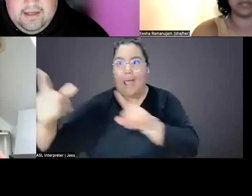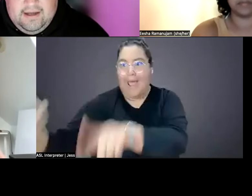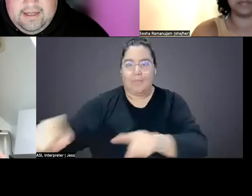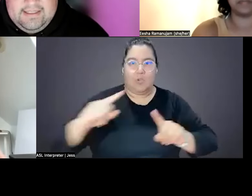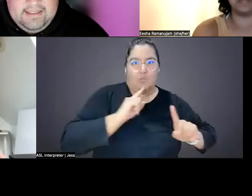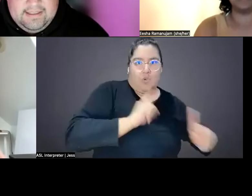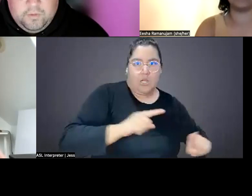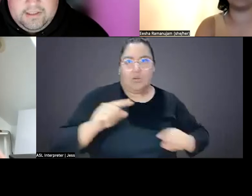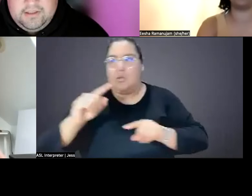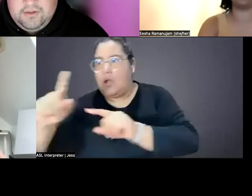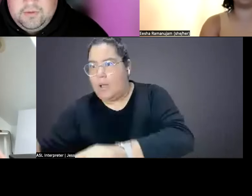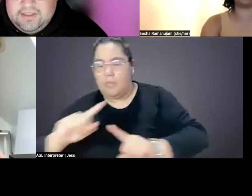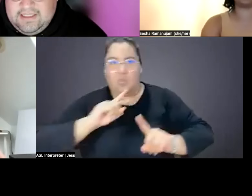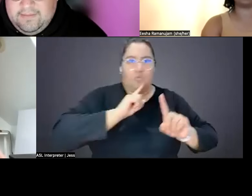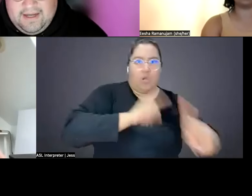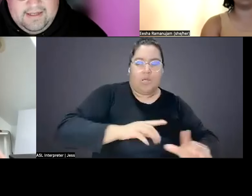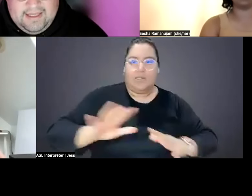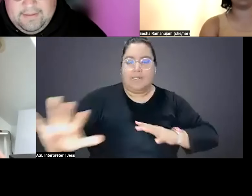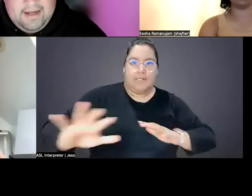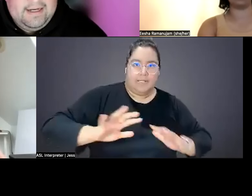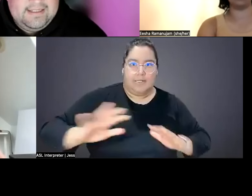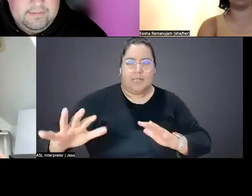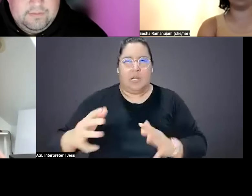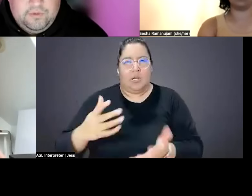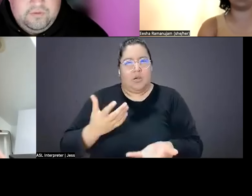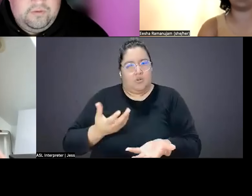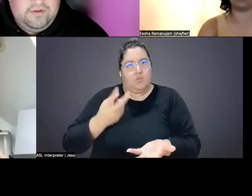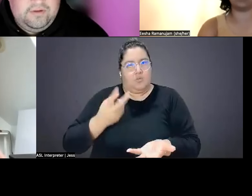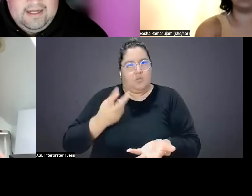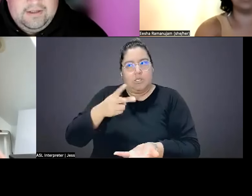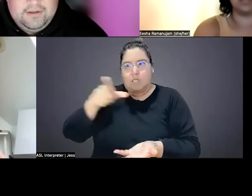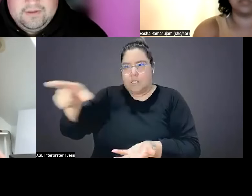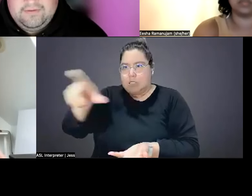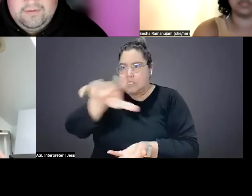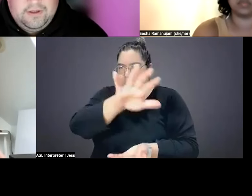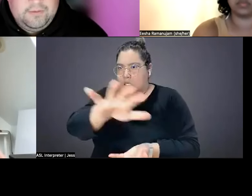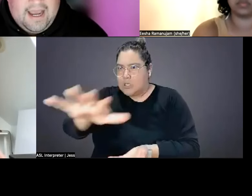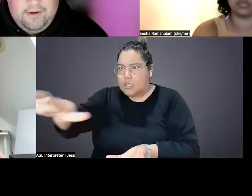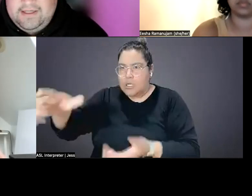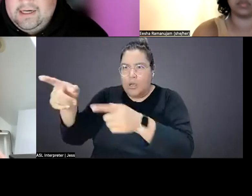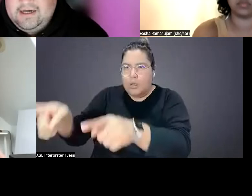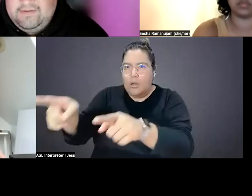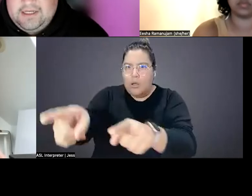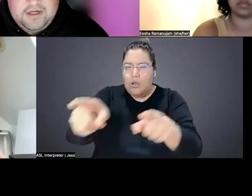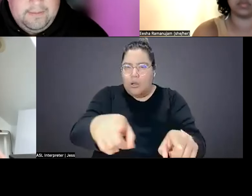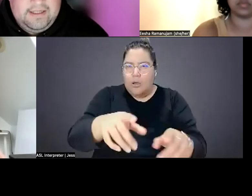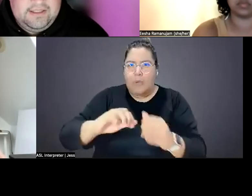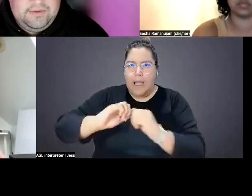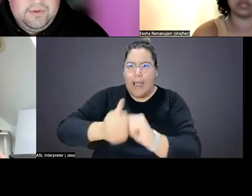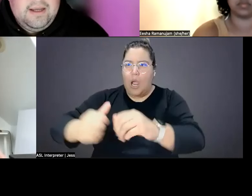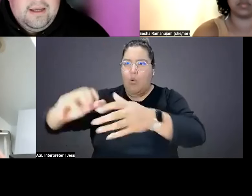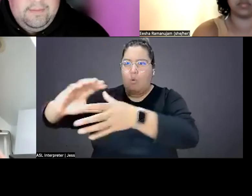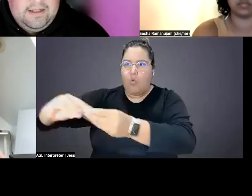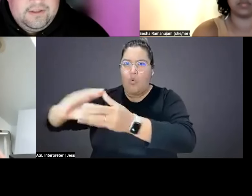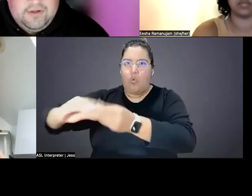these incidents in which you see the mechanisms move in terms of how these narratives get shopped